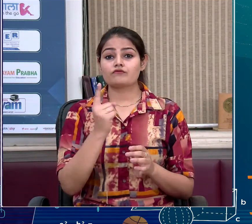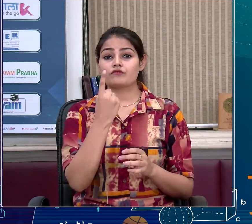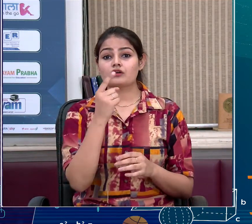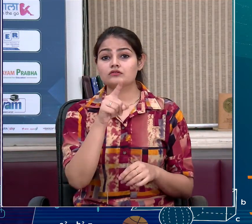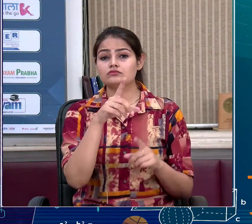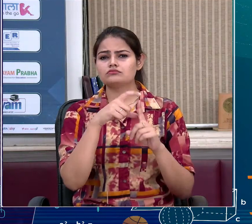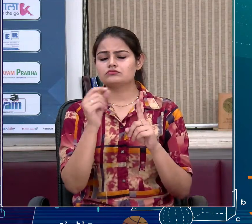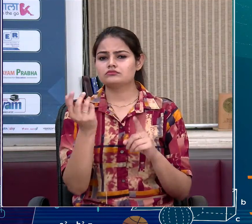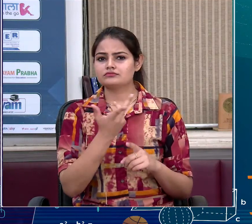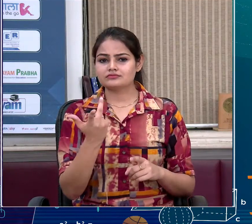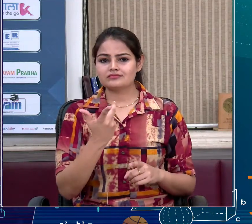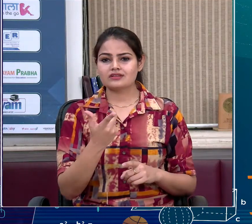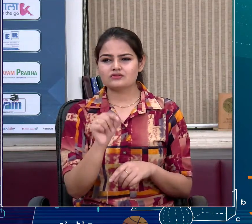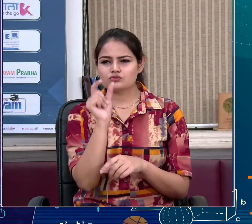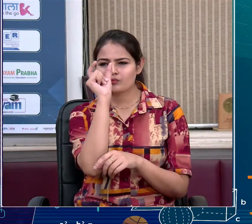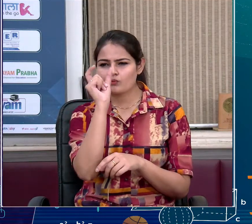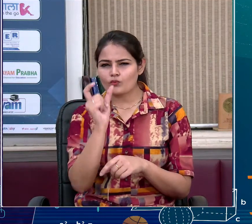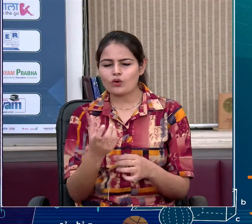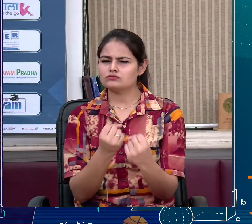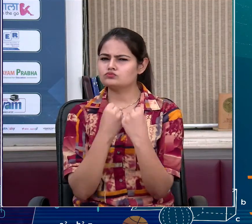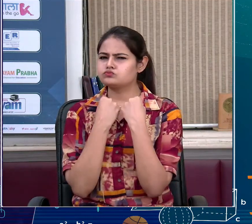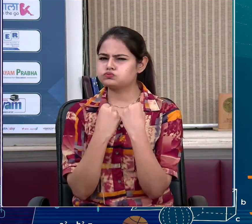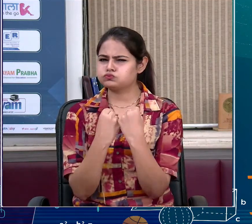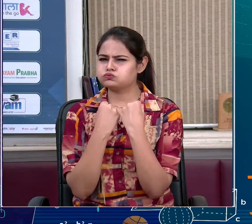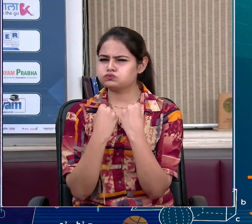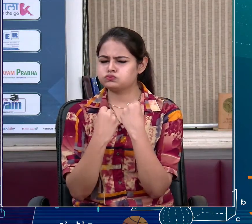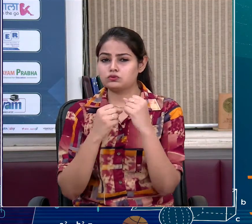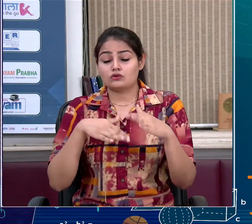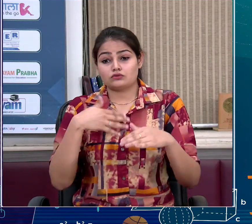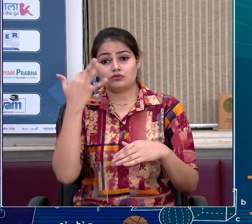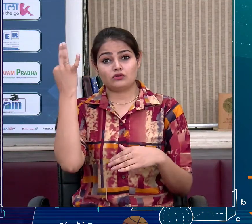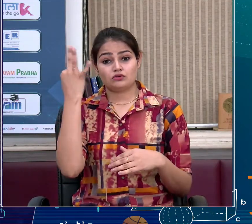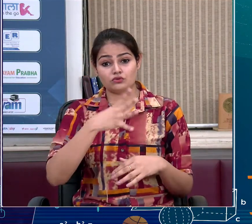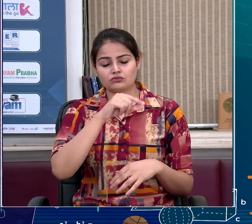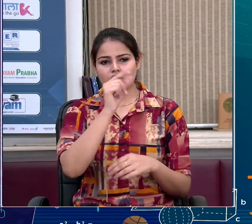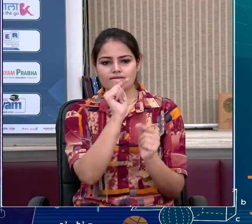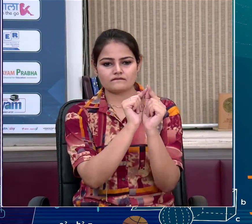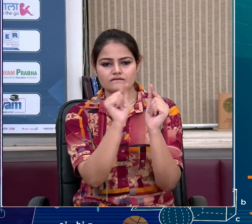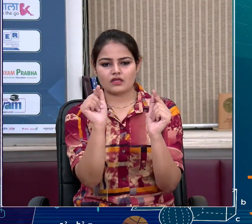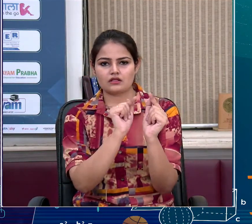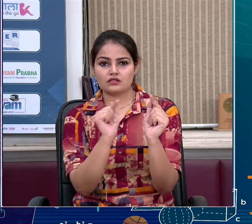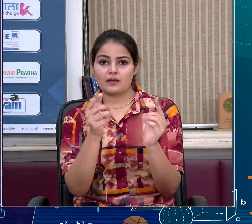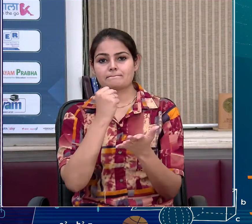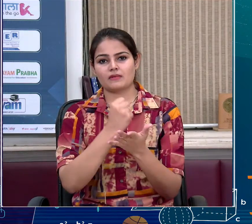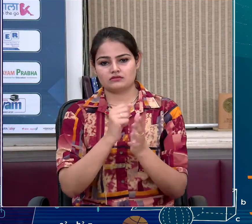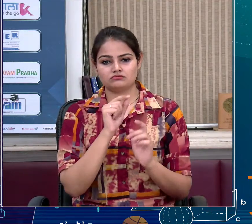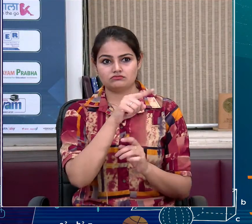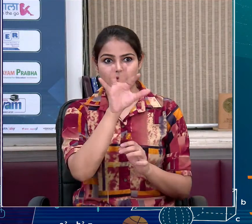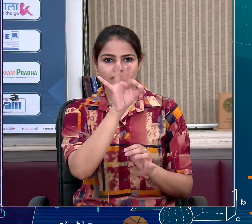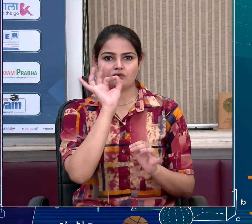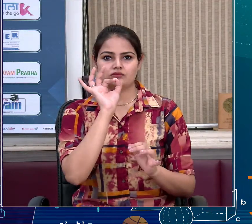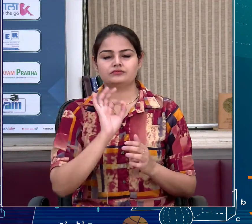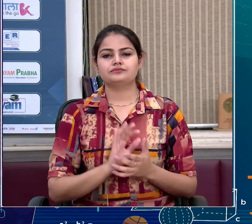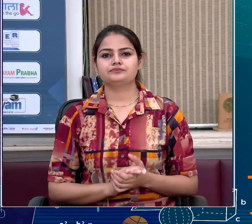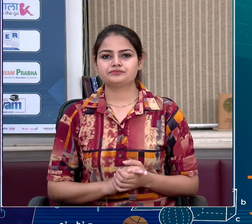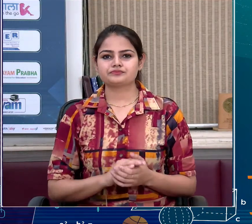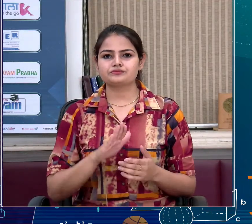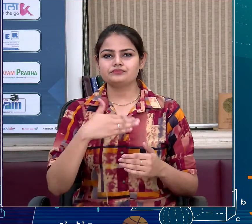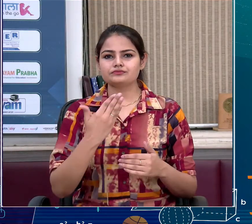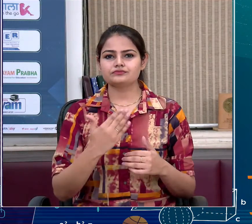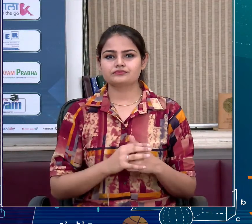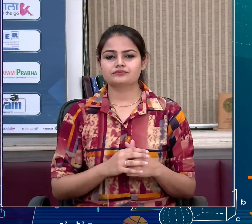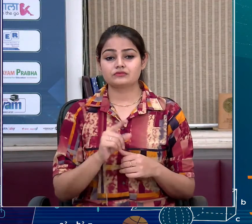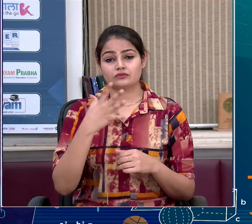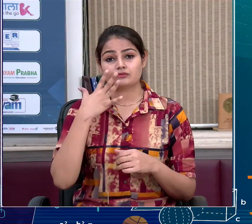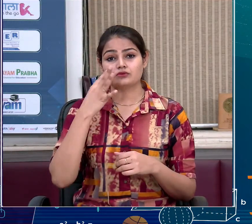words, which is difficult words, new words, and at the end, once you finish the reading, you can make a note of that, right? That is one